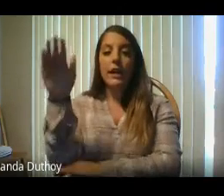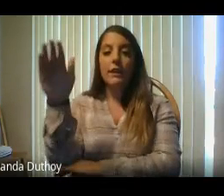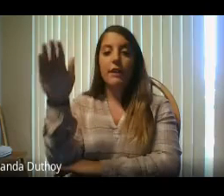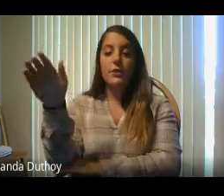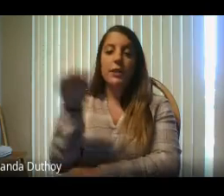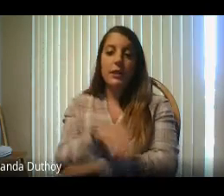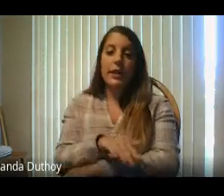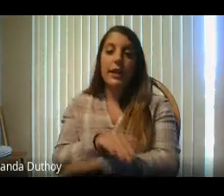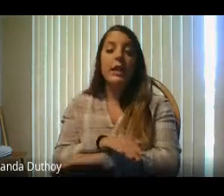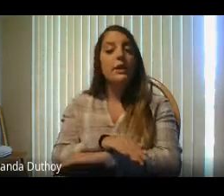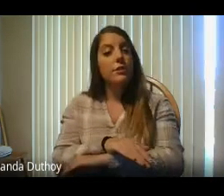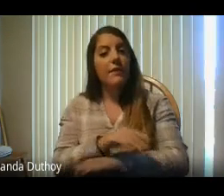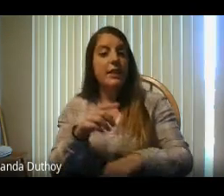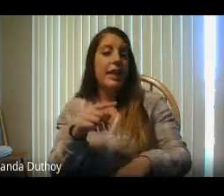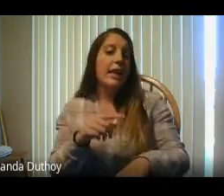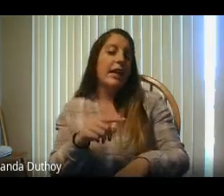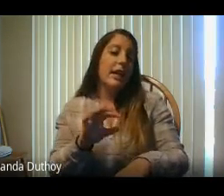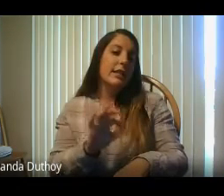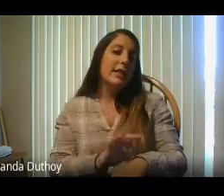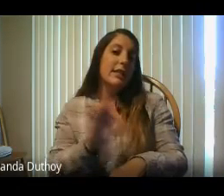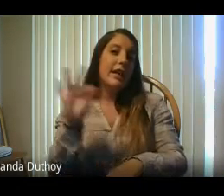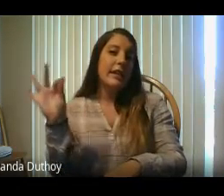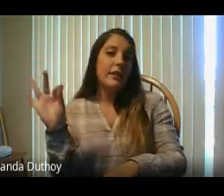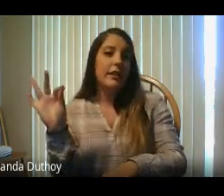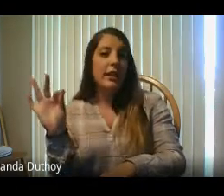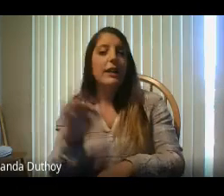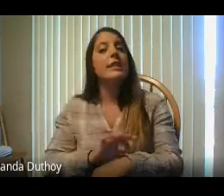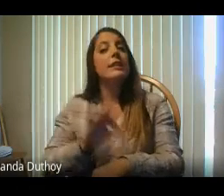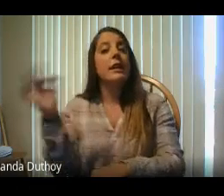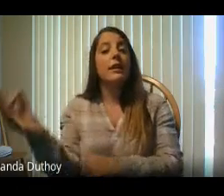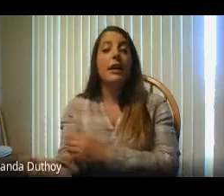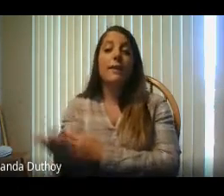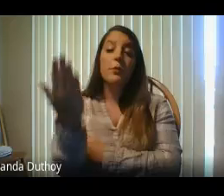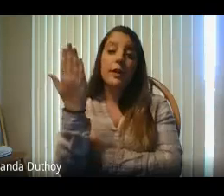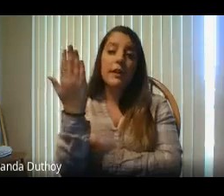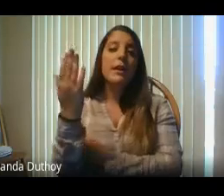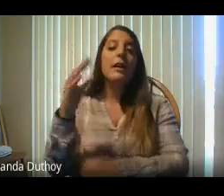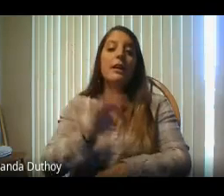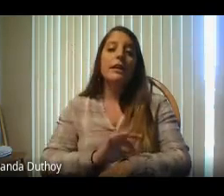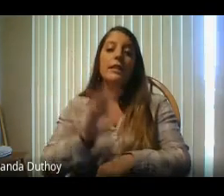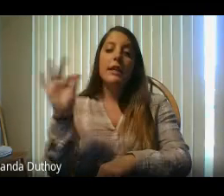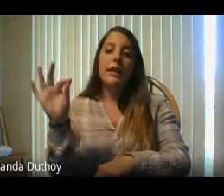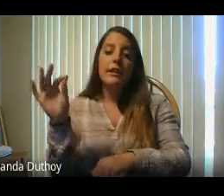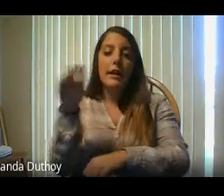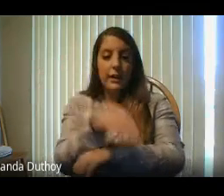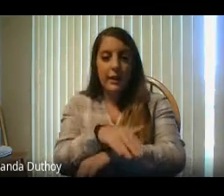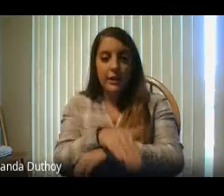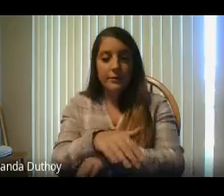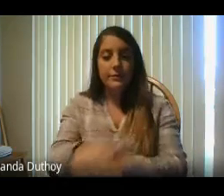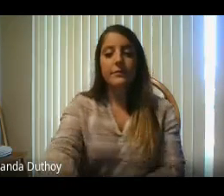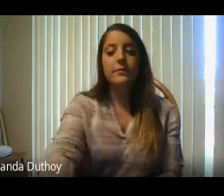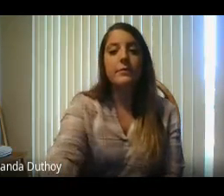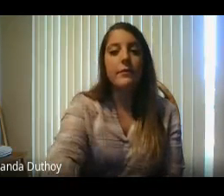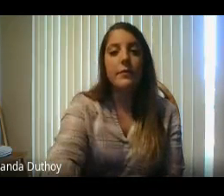morning, afternoon, night. So if I say it's 9 o'clock, is it 9 o'clock in the morning or is it 9 o'clock